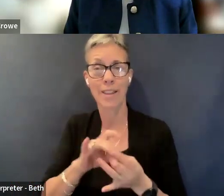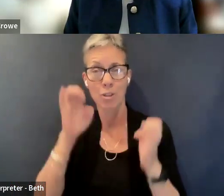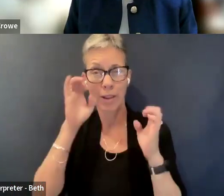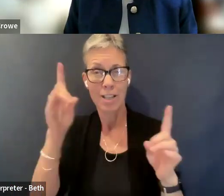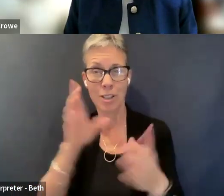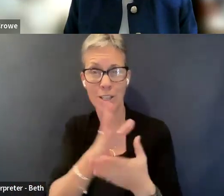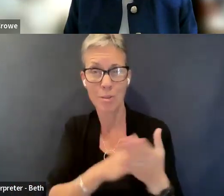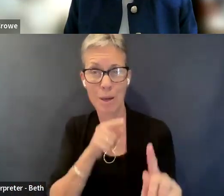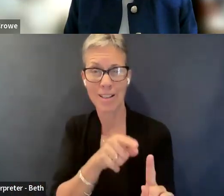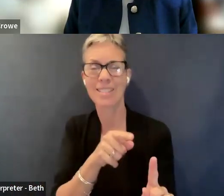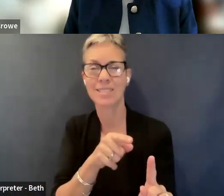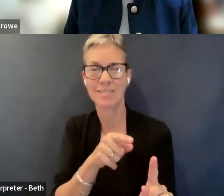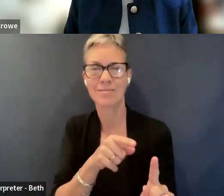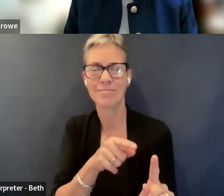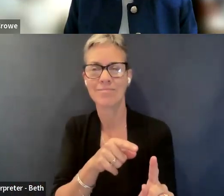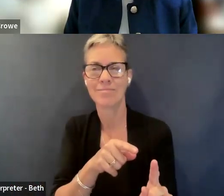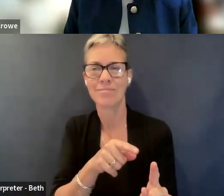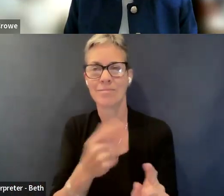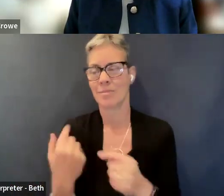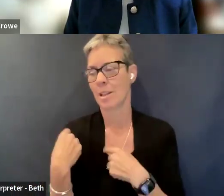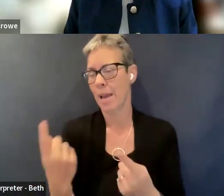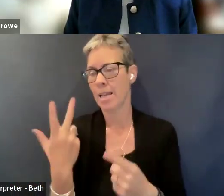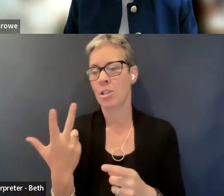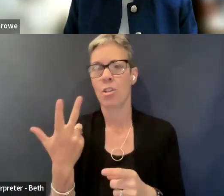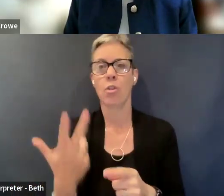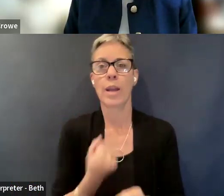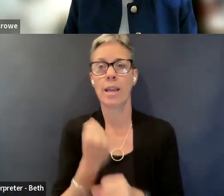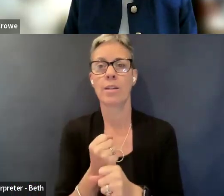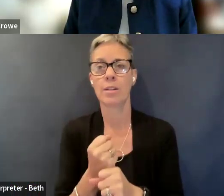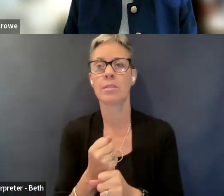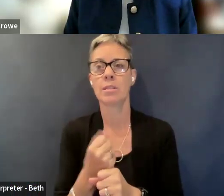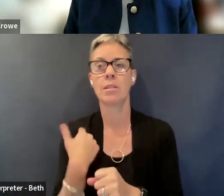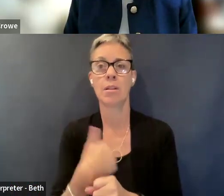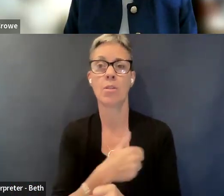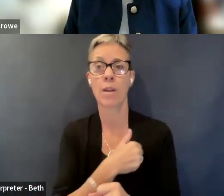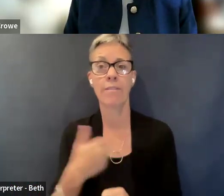education piece, the last 3 years we've had a